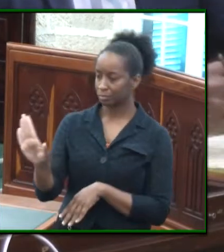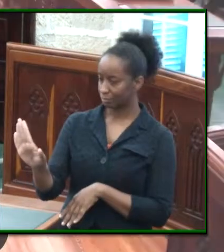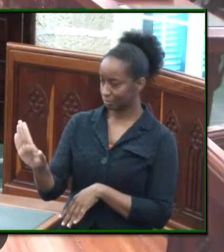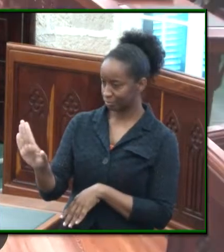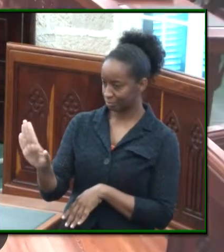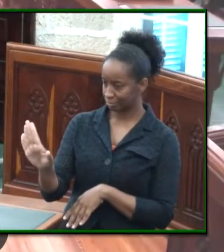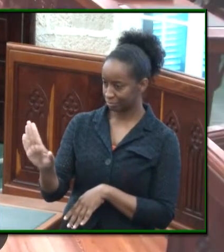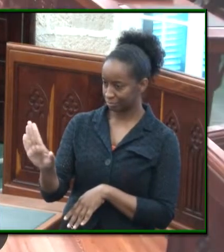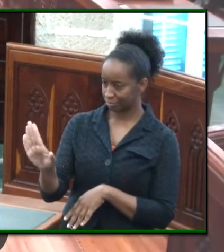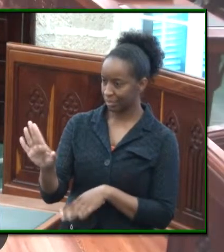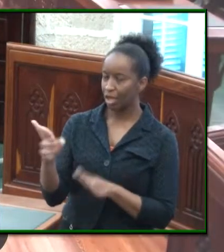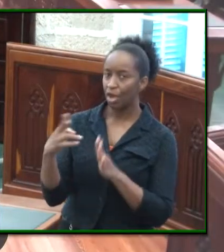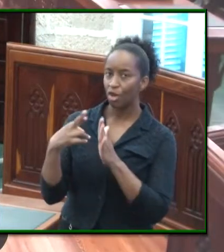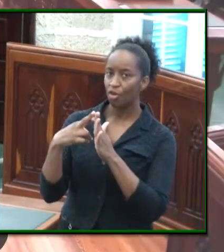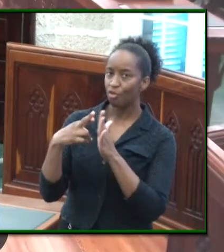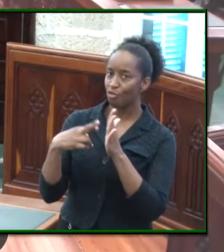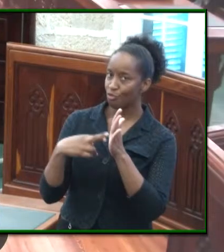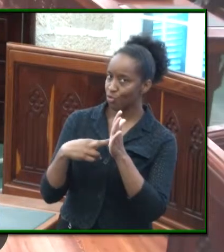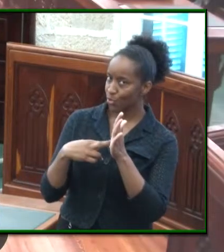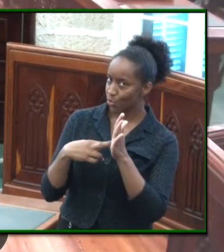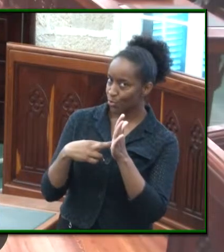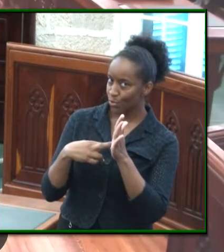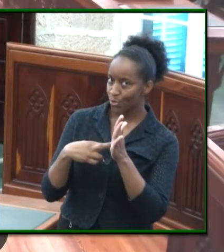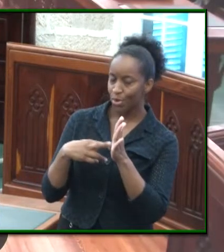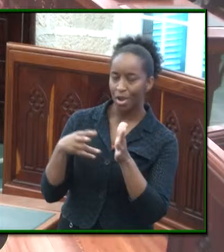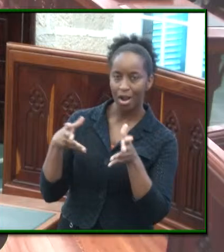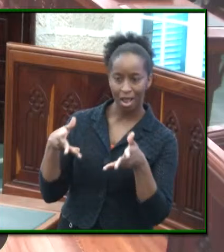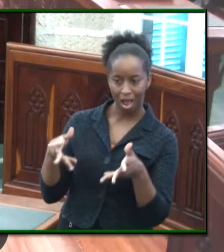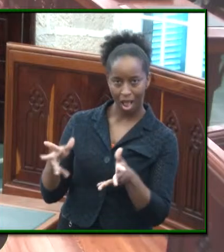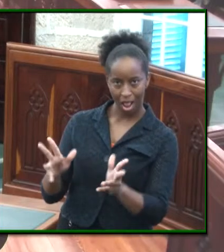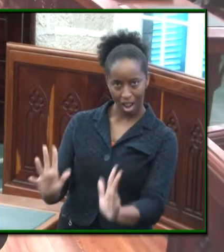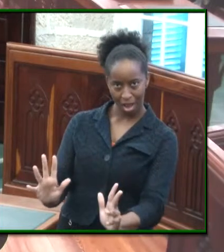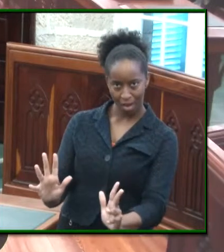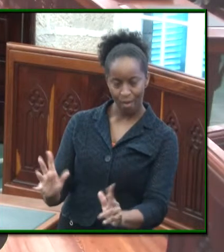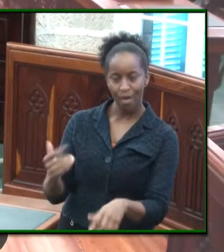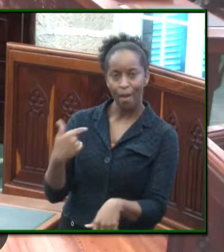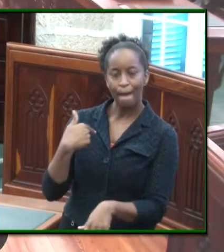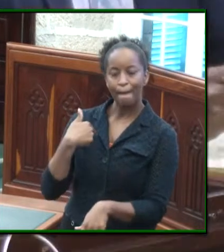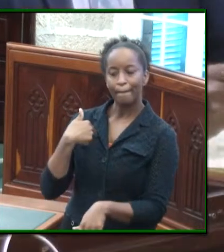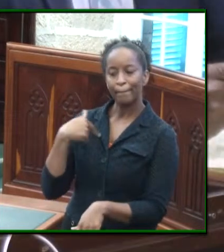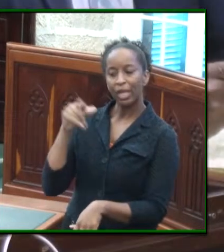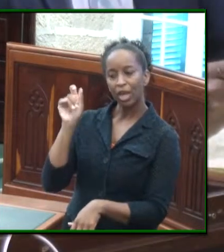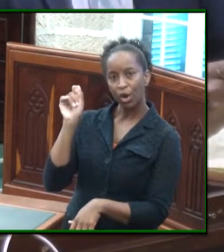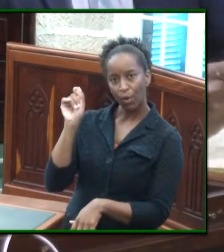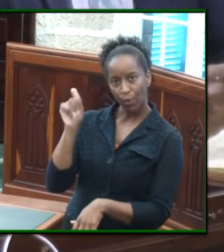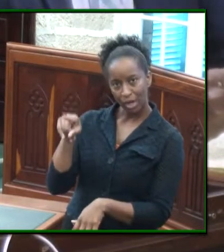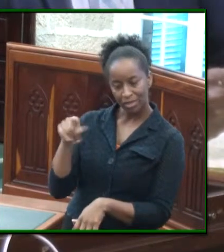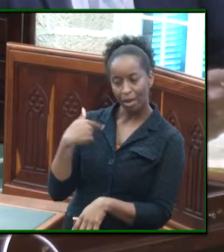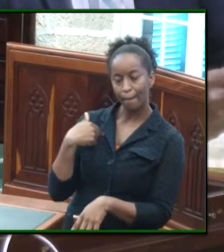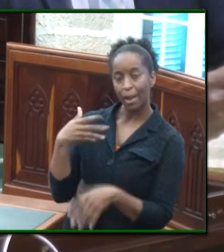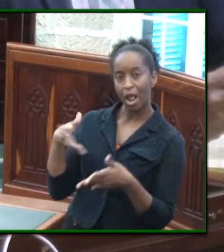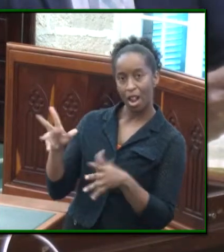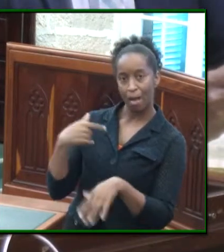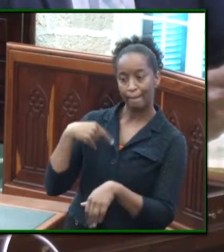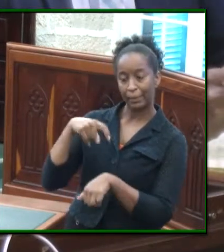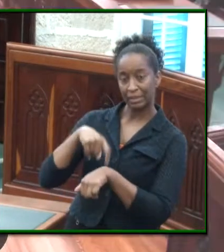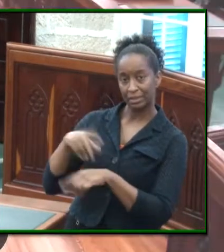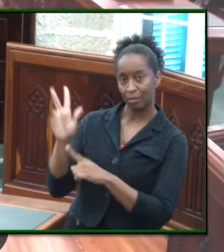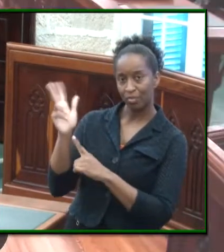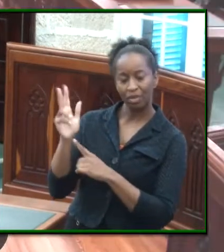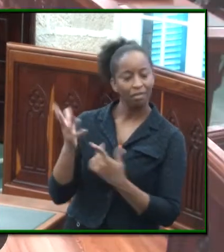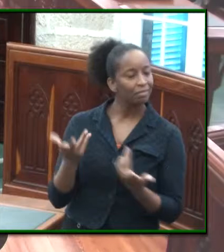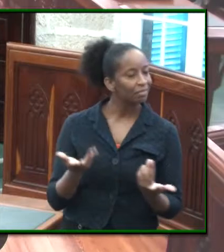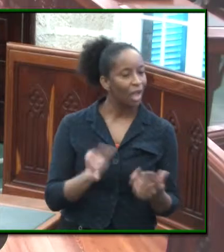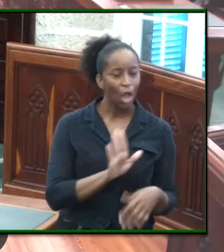my first... there was no question on the estimates, Mr. Chairman. There was no question on the estimates. If the Attorney General, if the learned